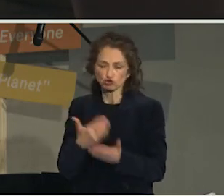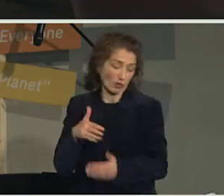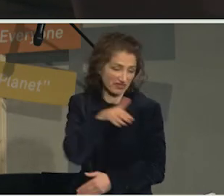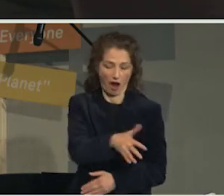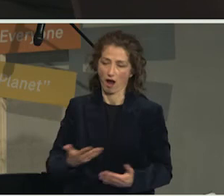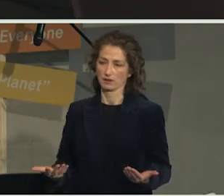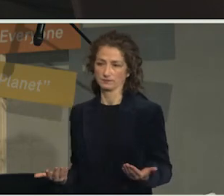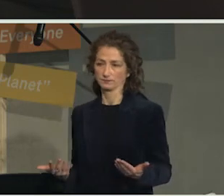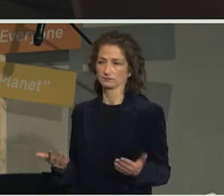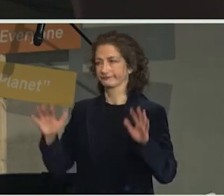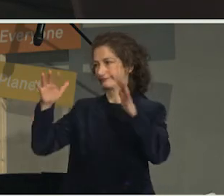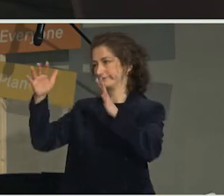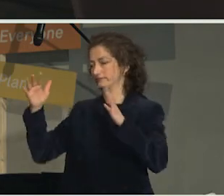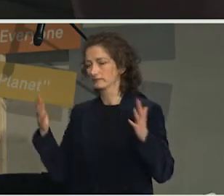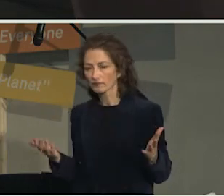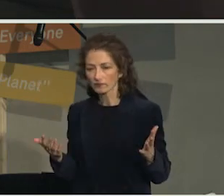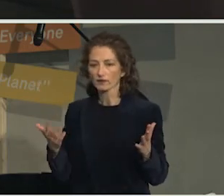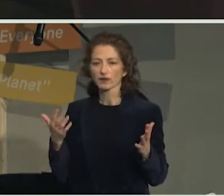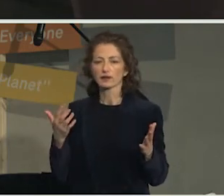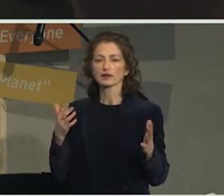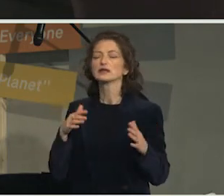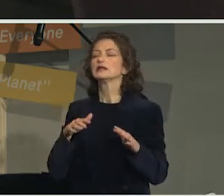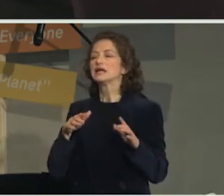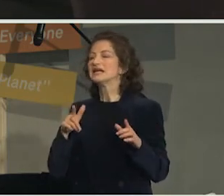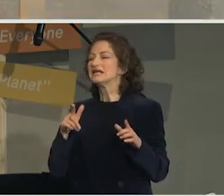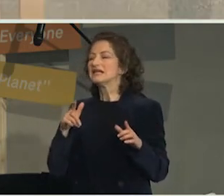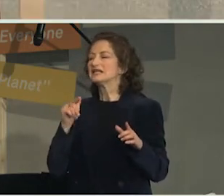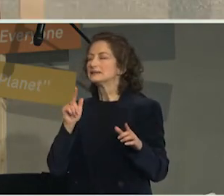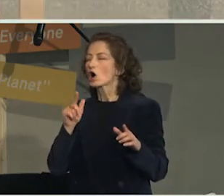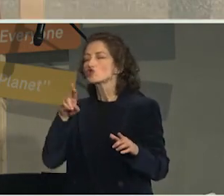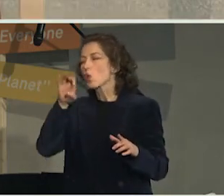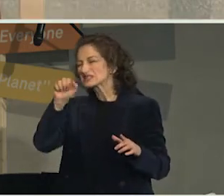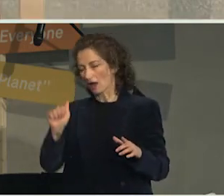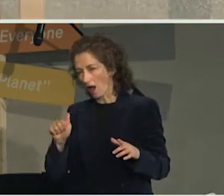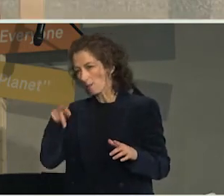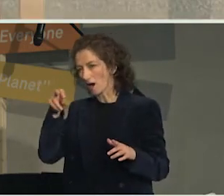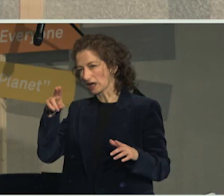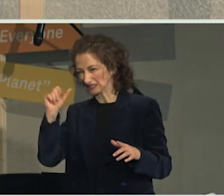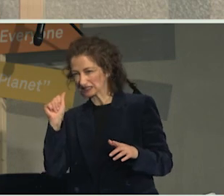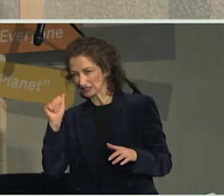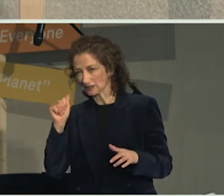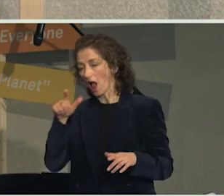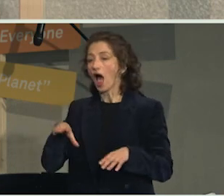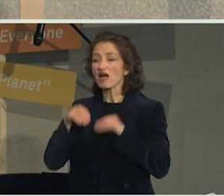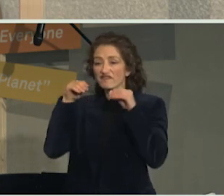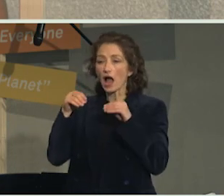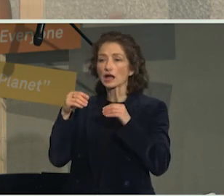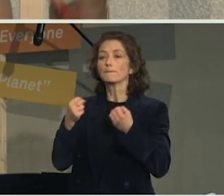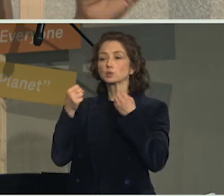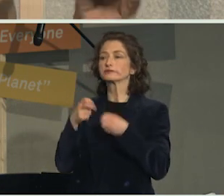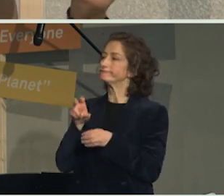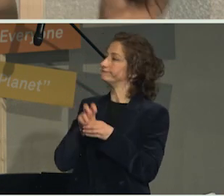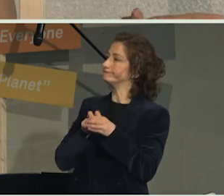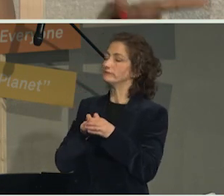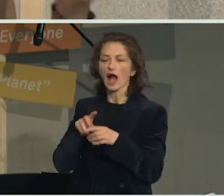is Rosa Parks, and someone mentioned her earlier, Rosa Parks didn't start by sitting down in a Montgomery bus.